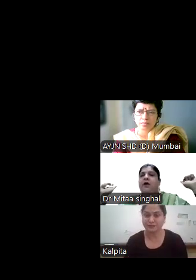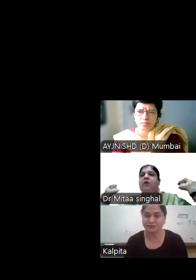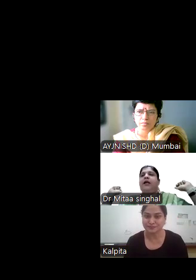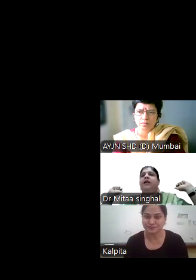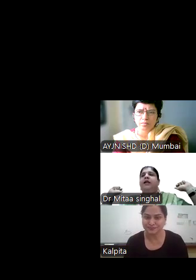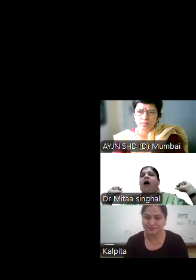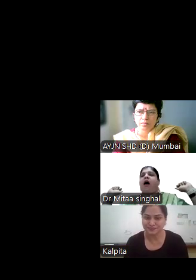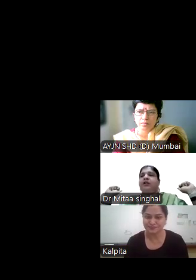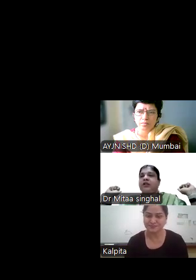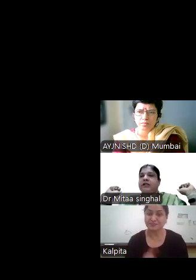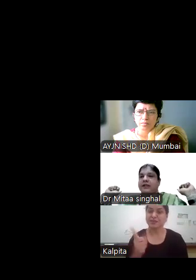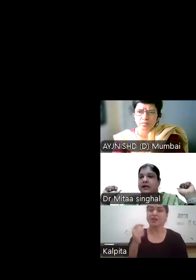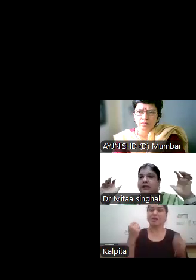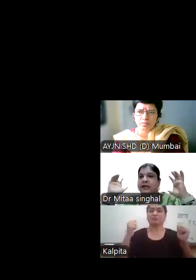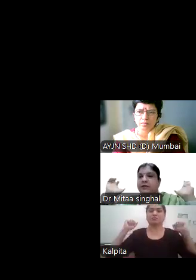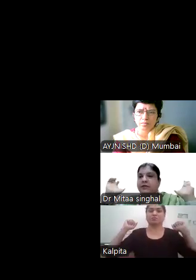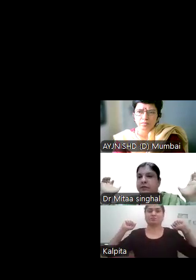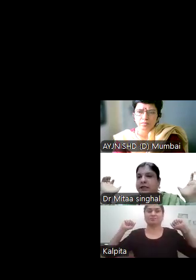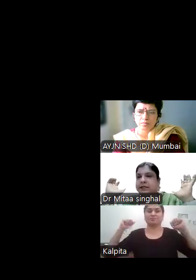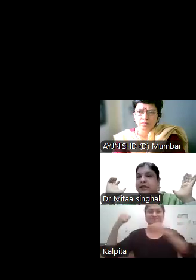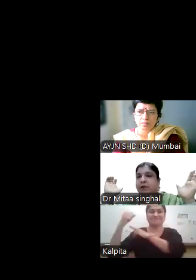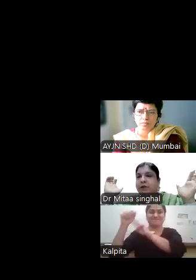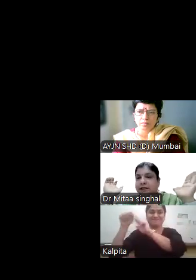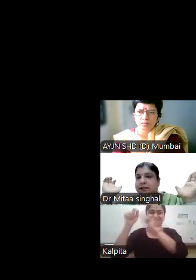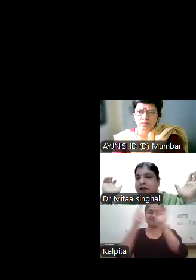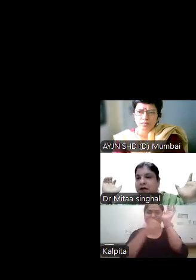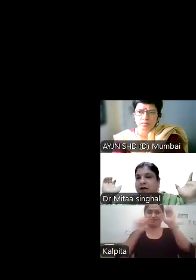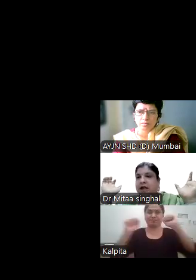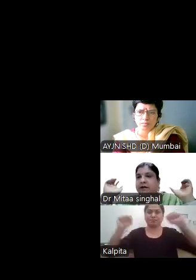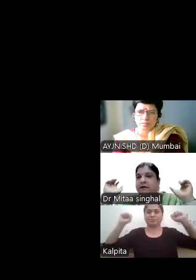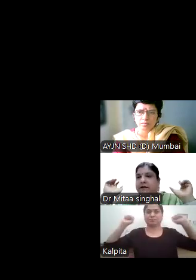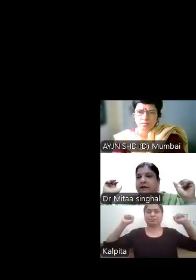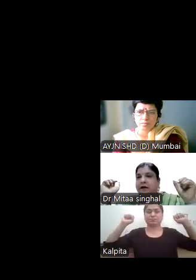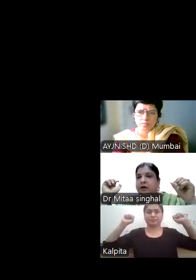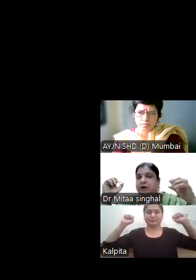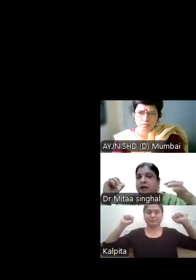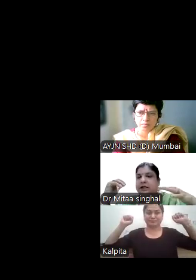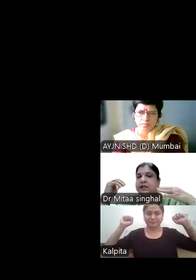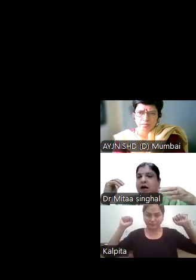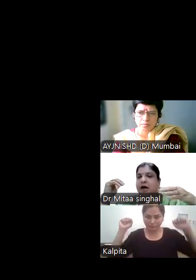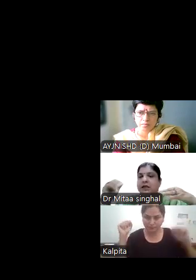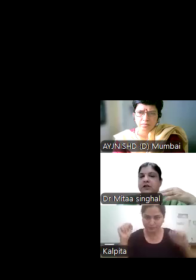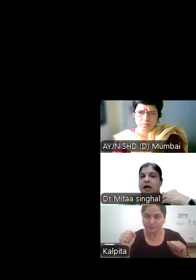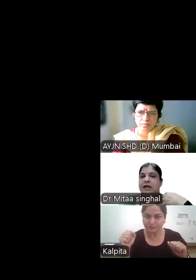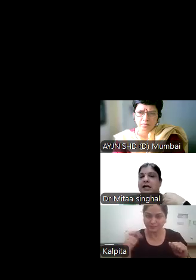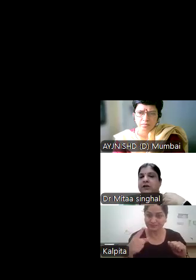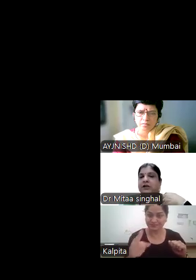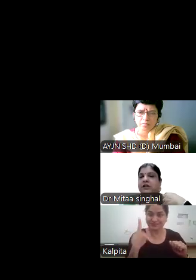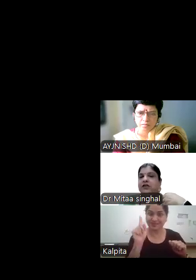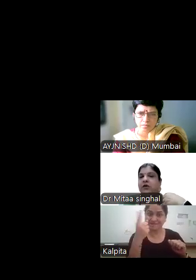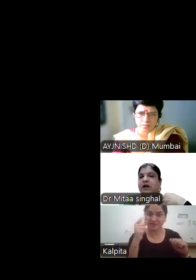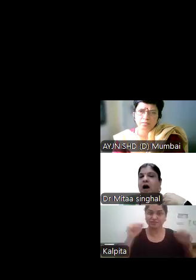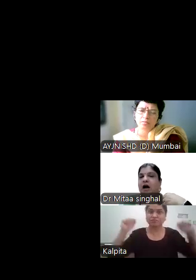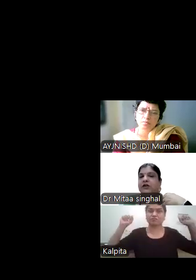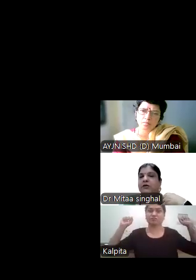in backward and in an arched state, a cerebral palsy, spastic child. If we are looking at a spastic child. So